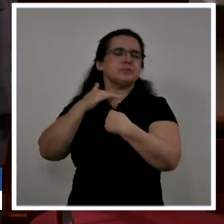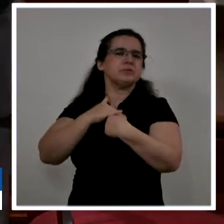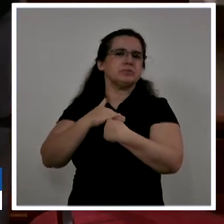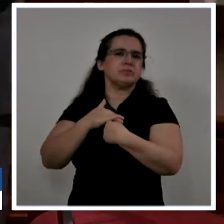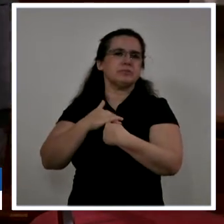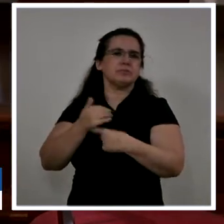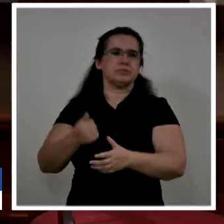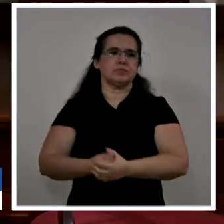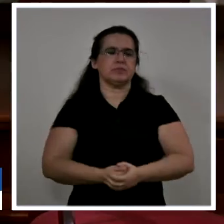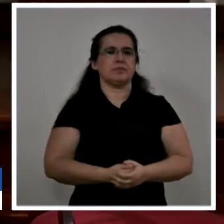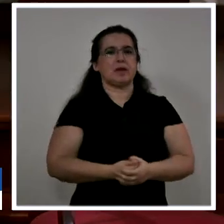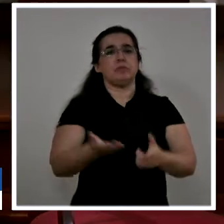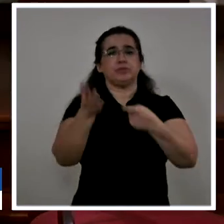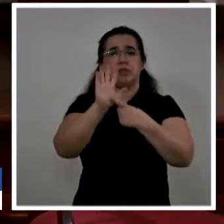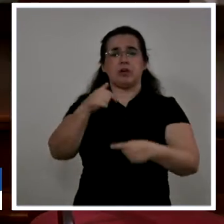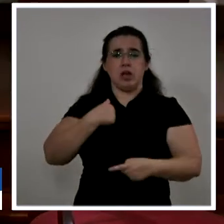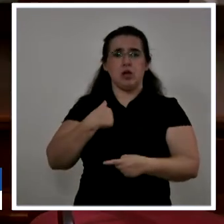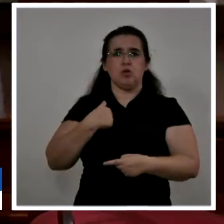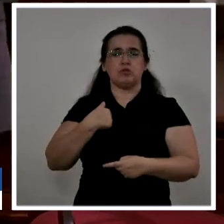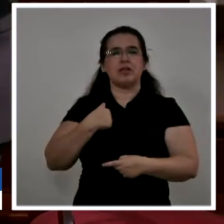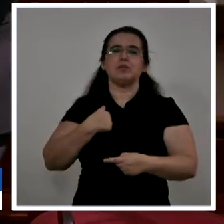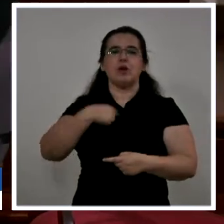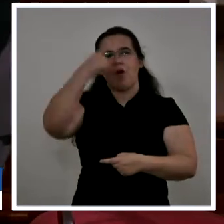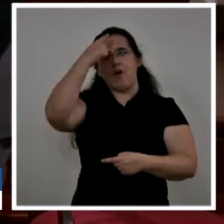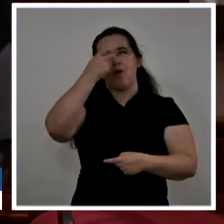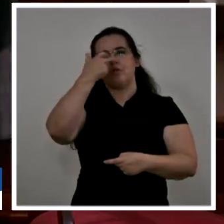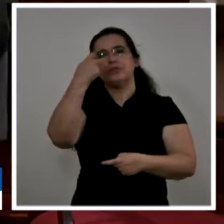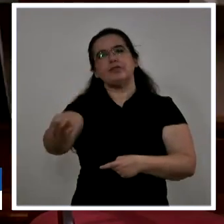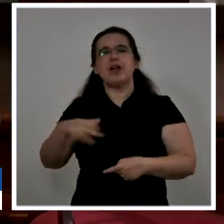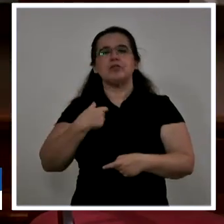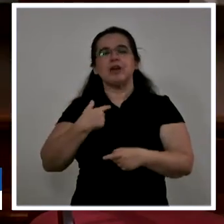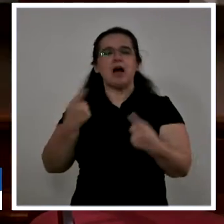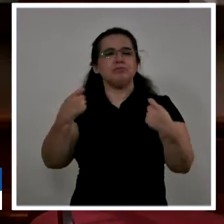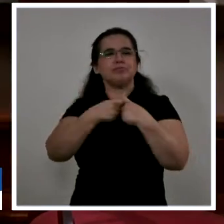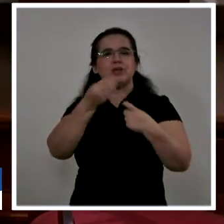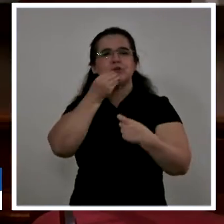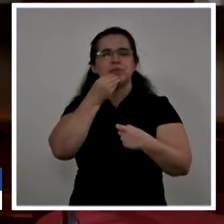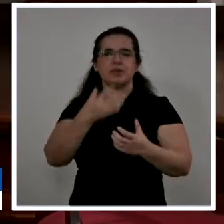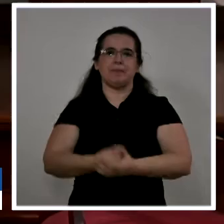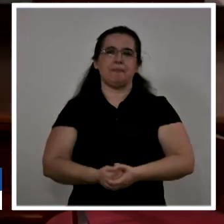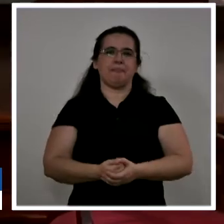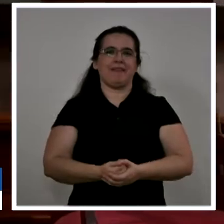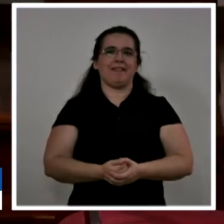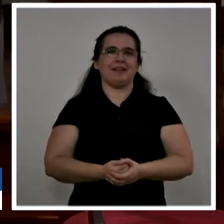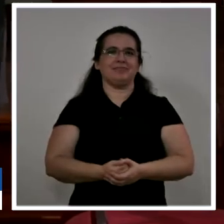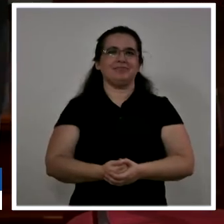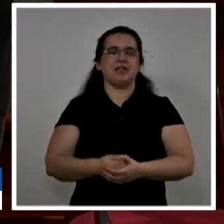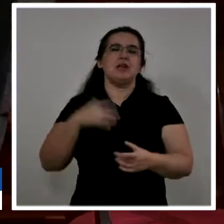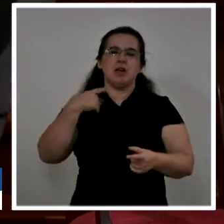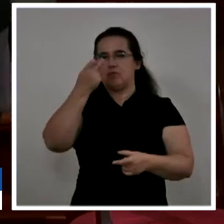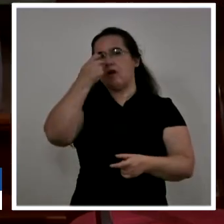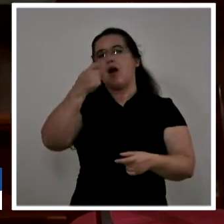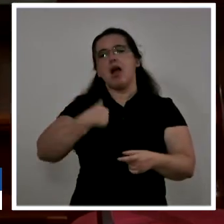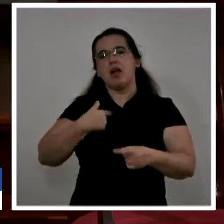cookie consumption. E por exemplo, eu tenho defeito cultivado em relação à comida. I've cultivated it over time. Eu cultivei-o durante muito